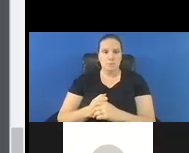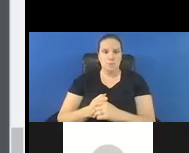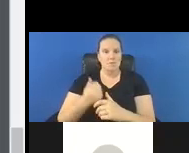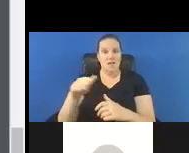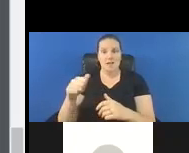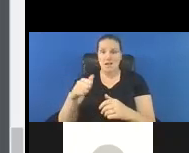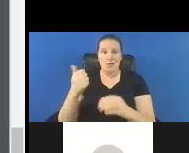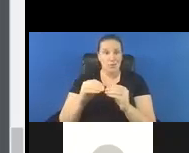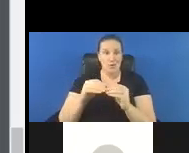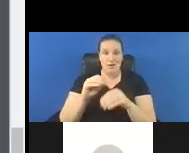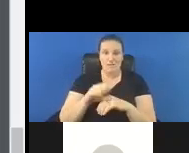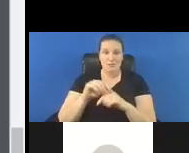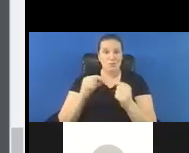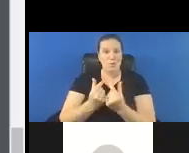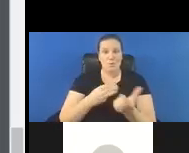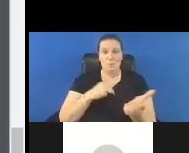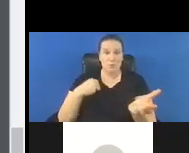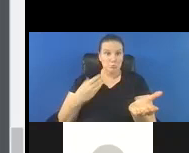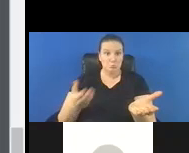Any other advisory group member?